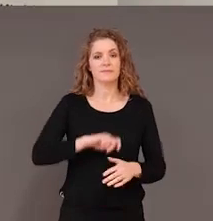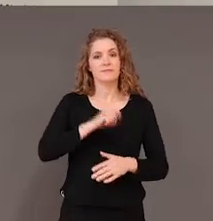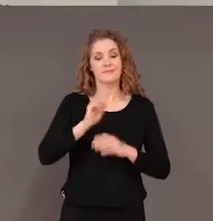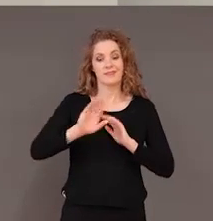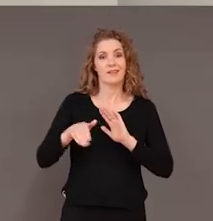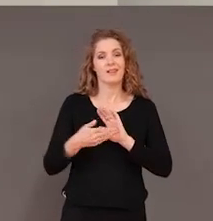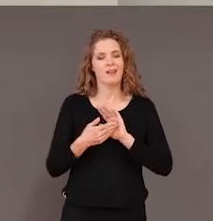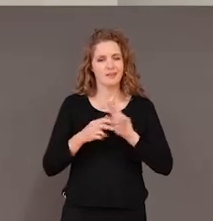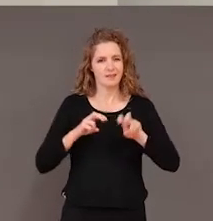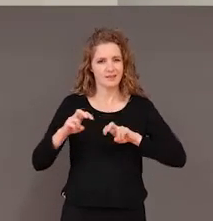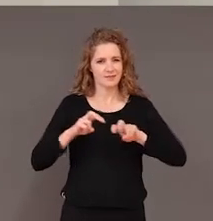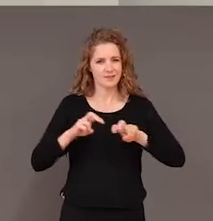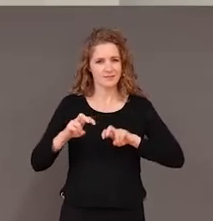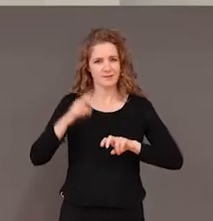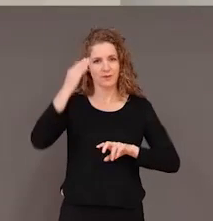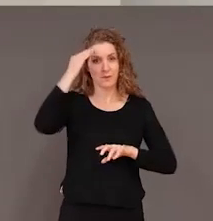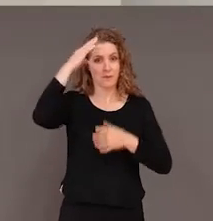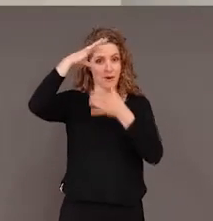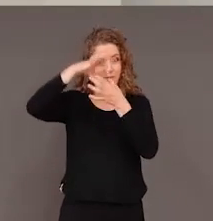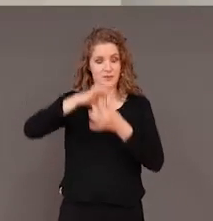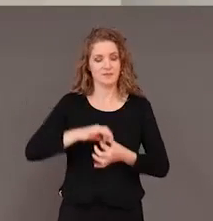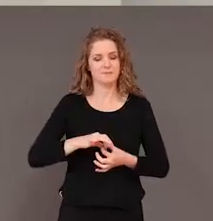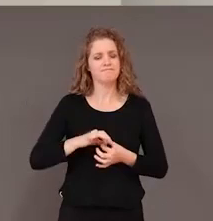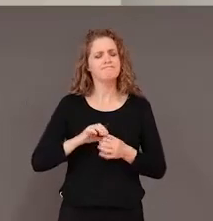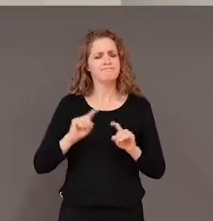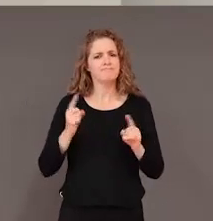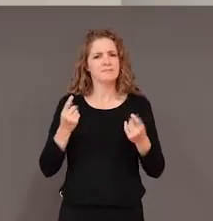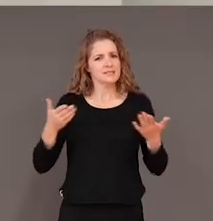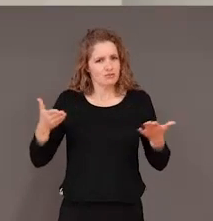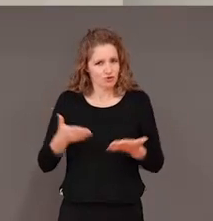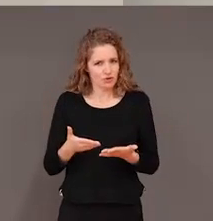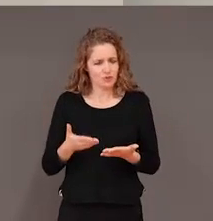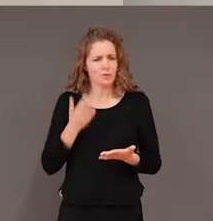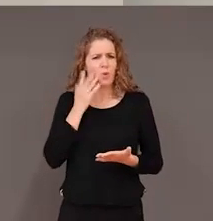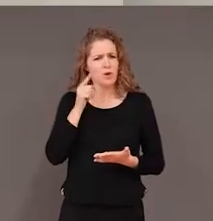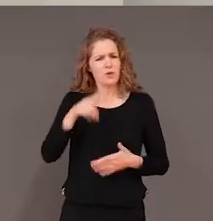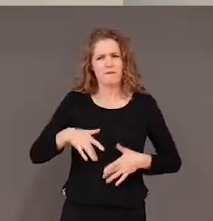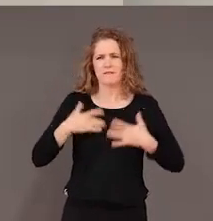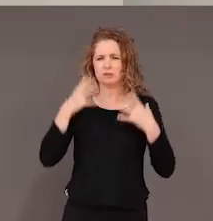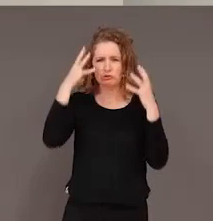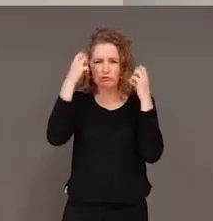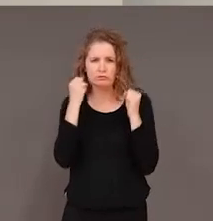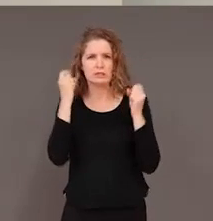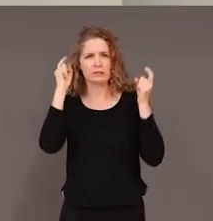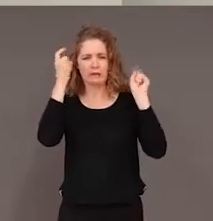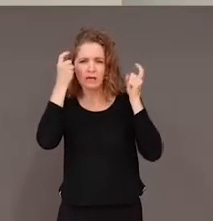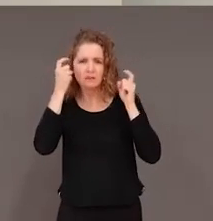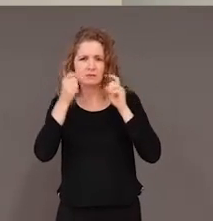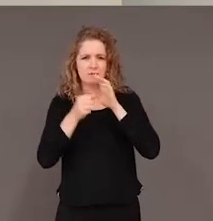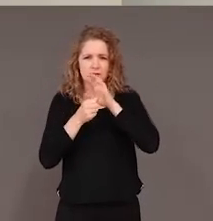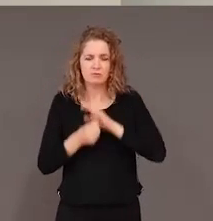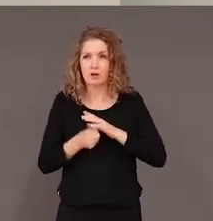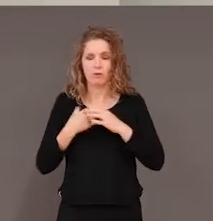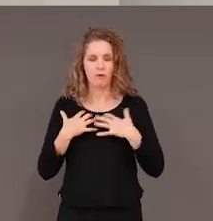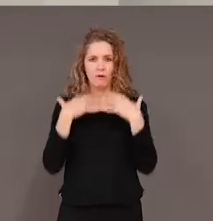So now for the final exercise, by way of introduction, when we feel stressed or anxious or depressed